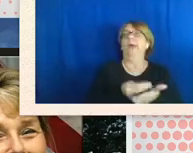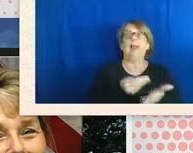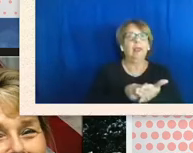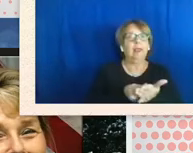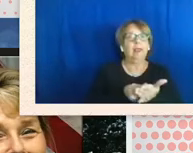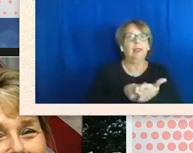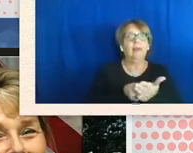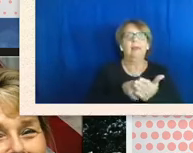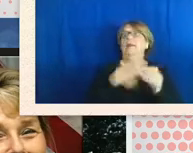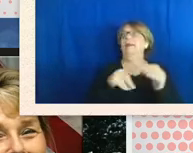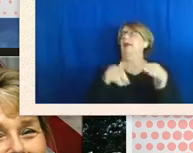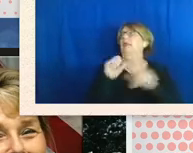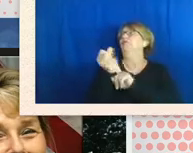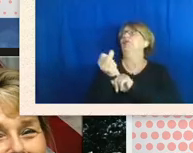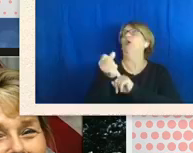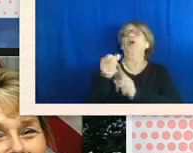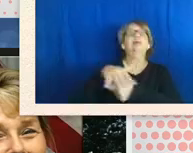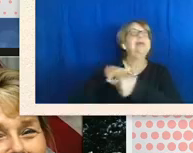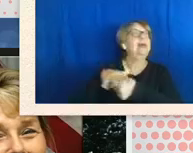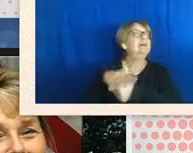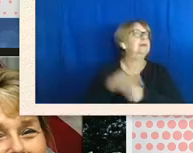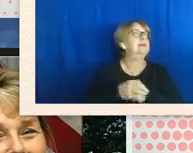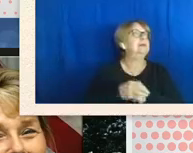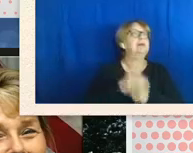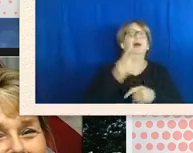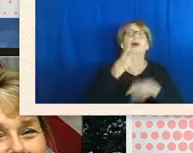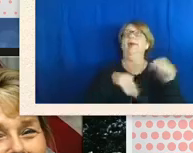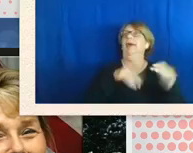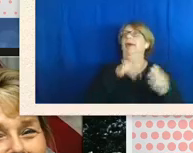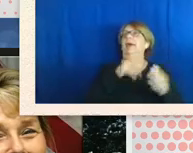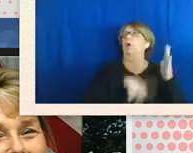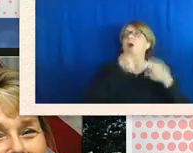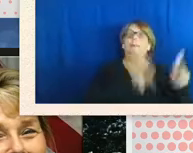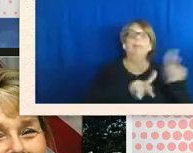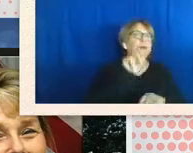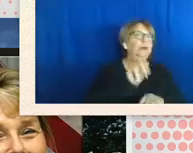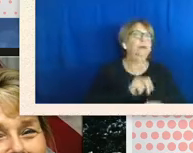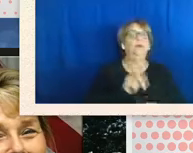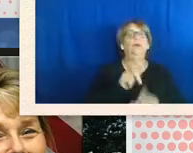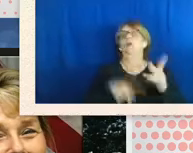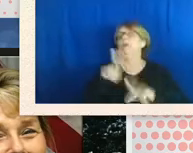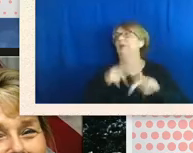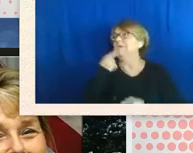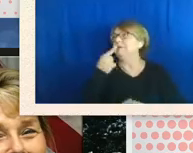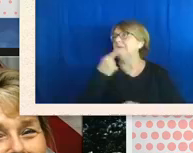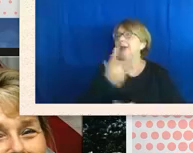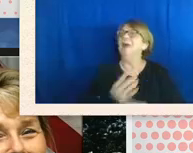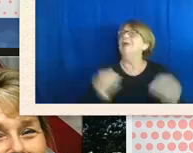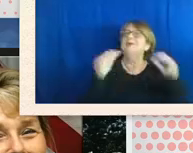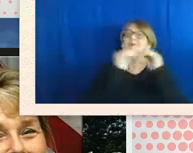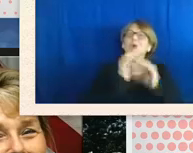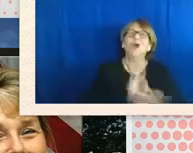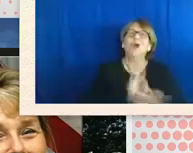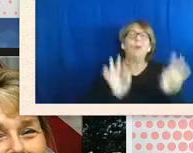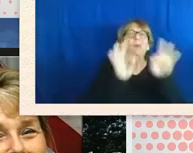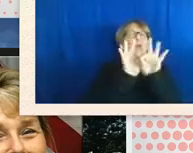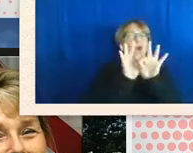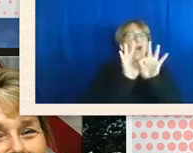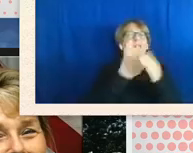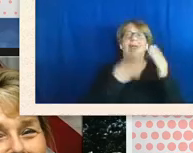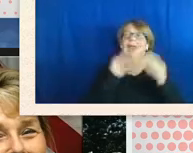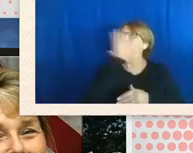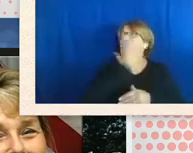circumstances, than what people do or say. It is more important than appearance,